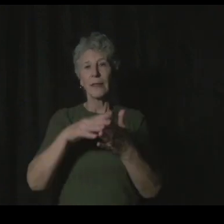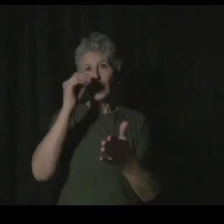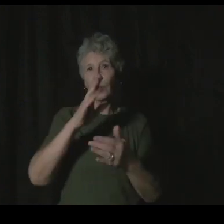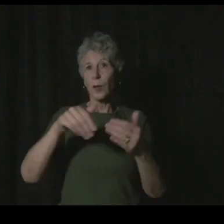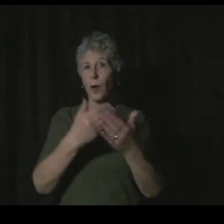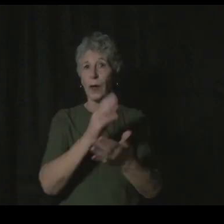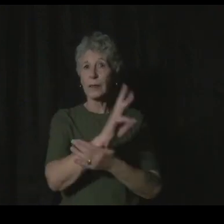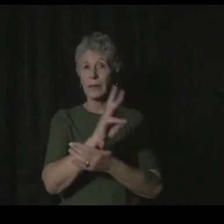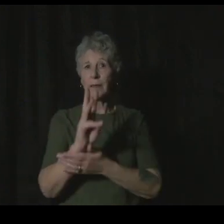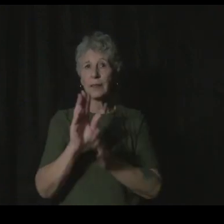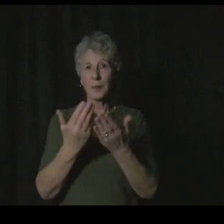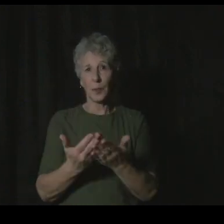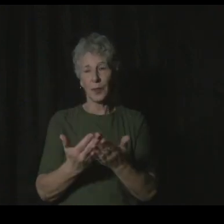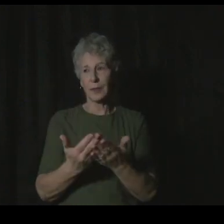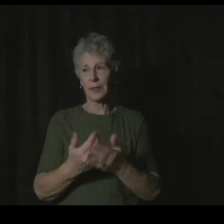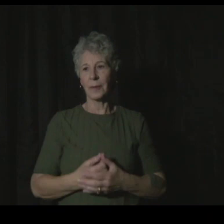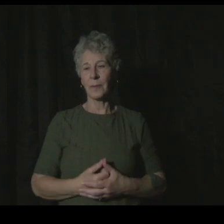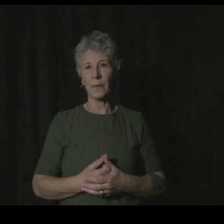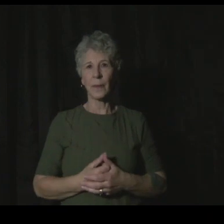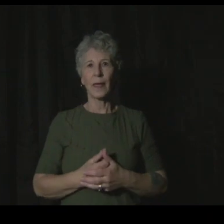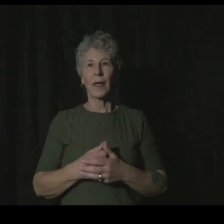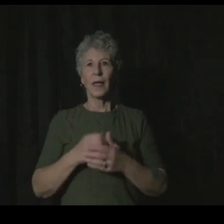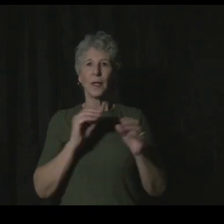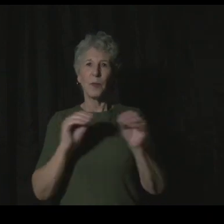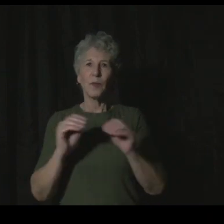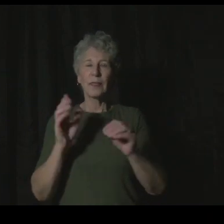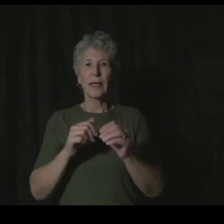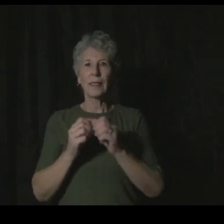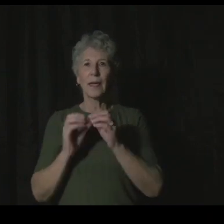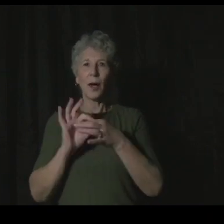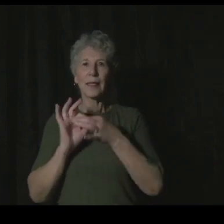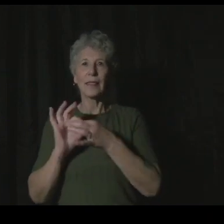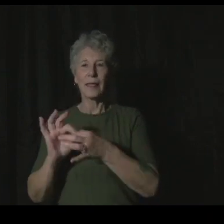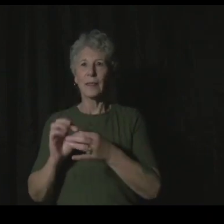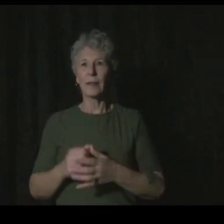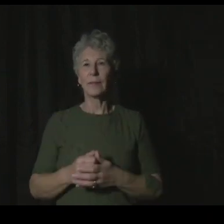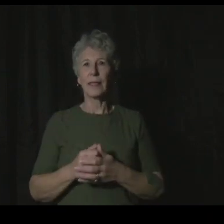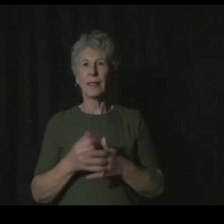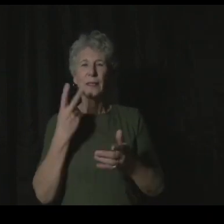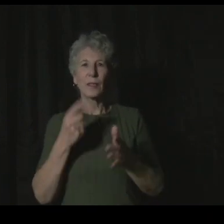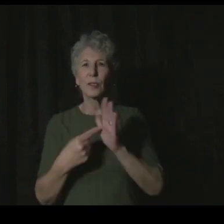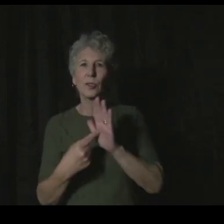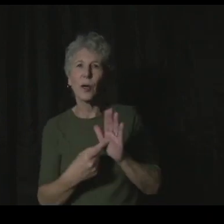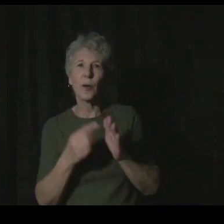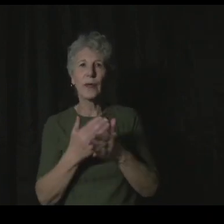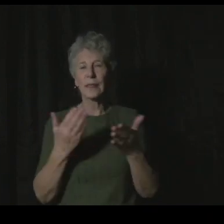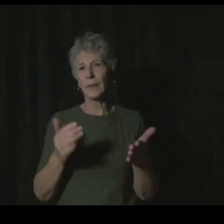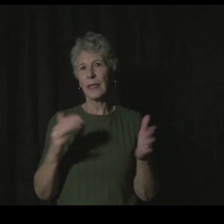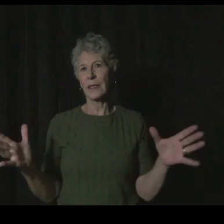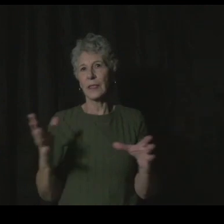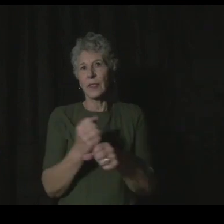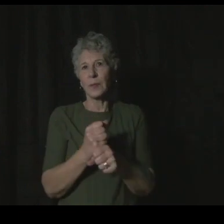the 66 books. And the motions that go with it are a little sneak peek of something that kind of sums up that